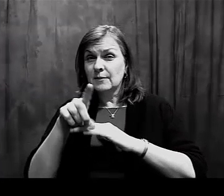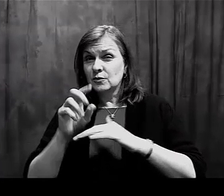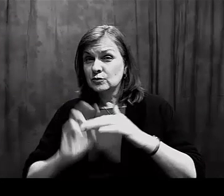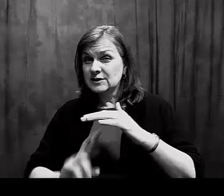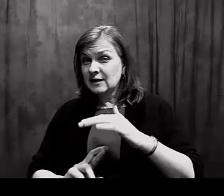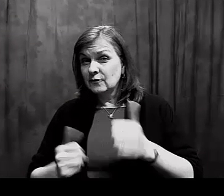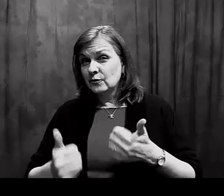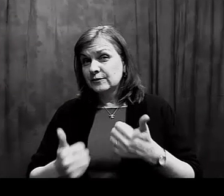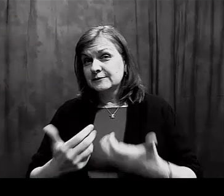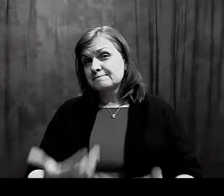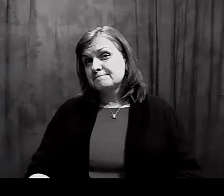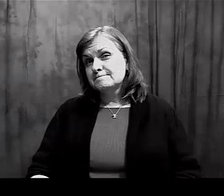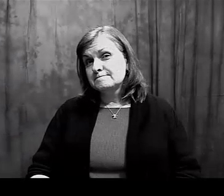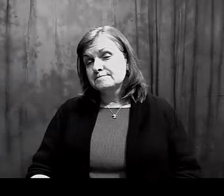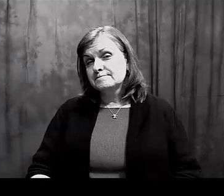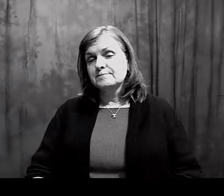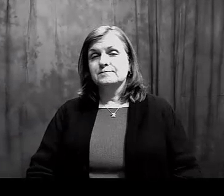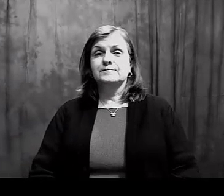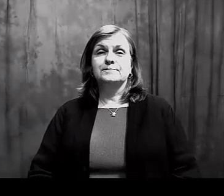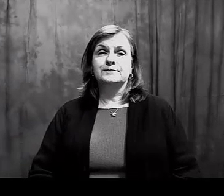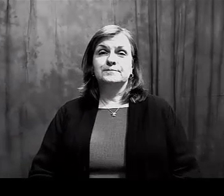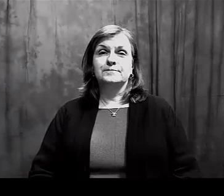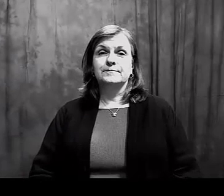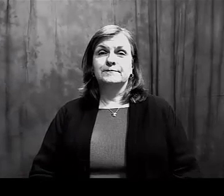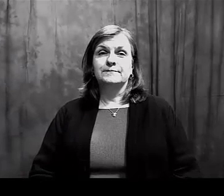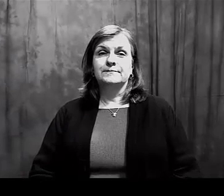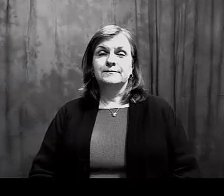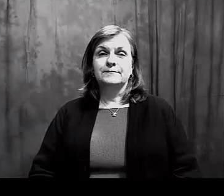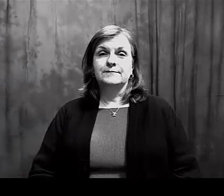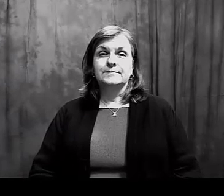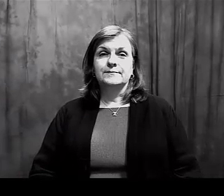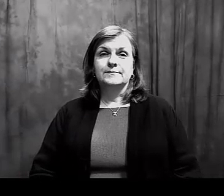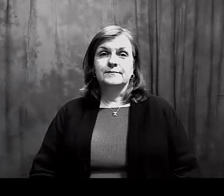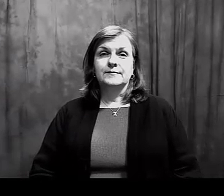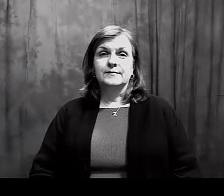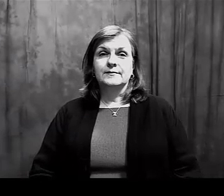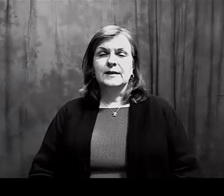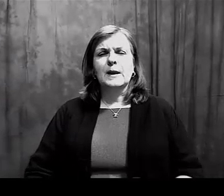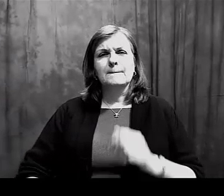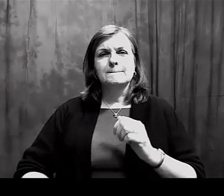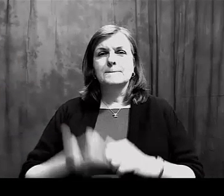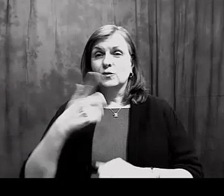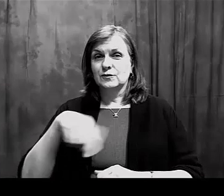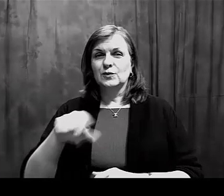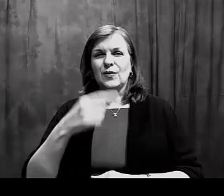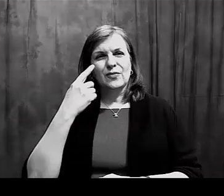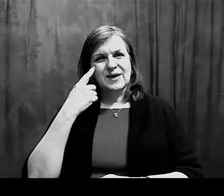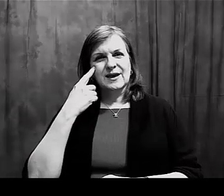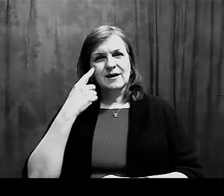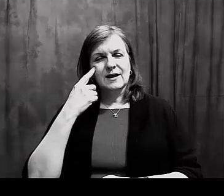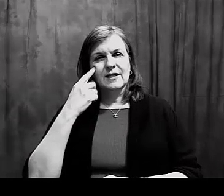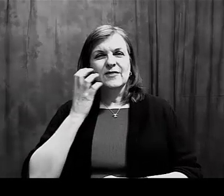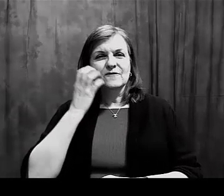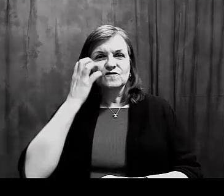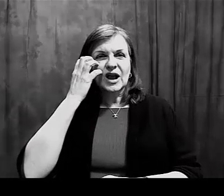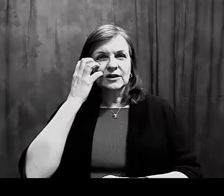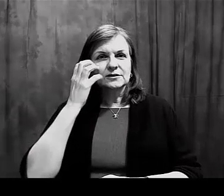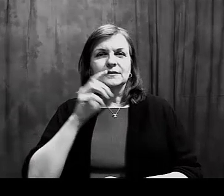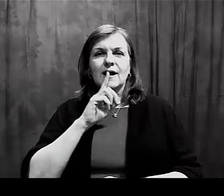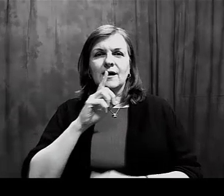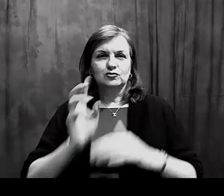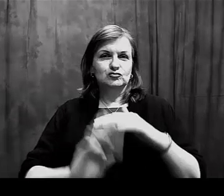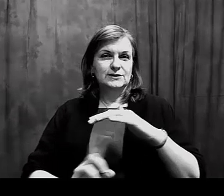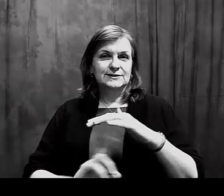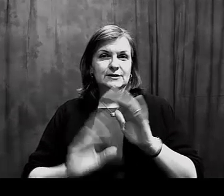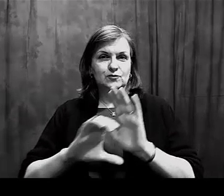Earlobes, dominant, recessive. Which one is which? For most of you've